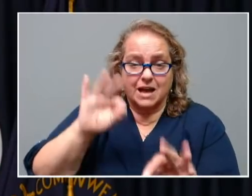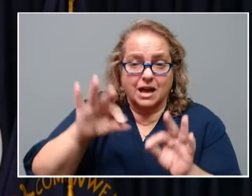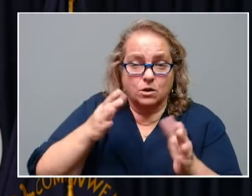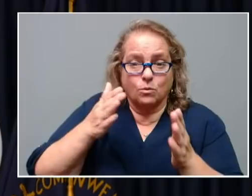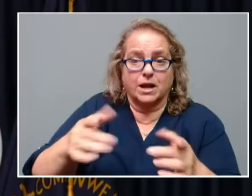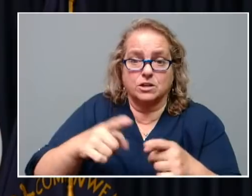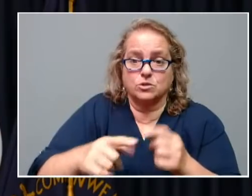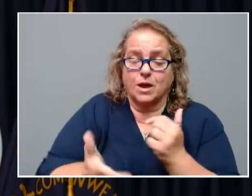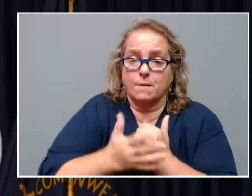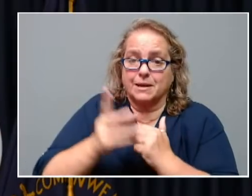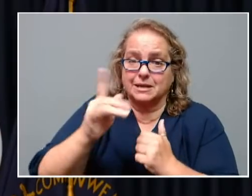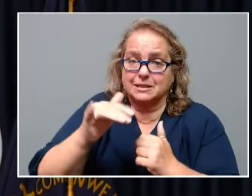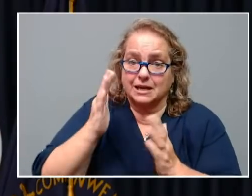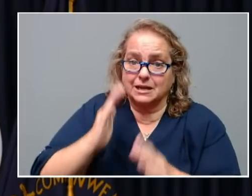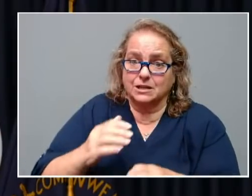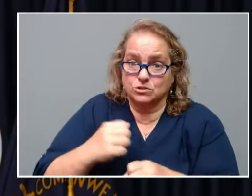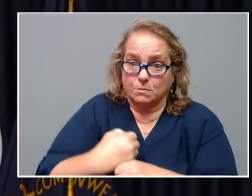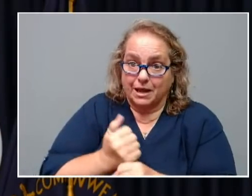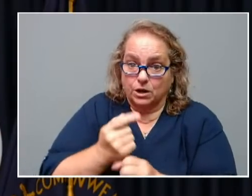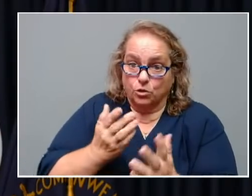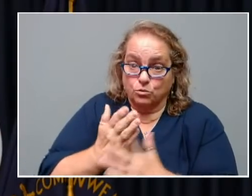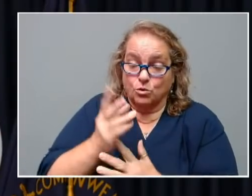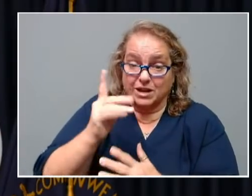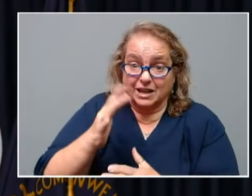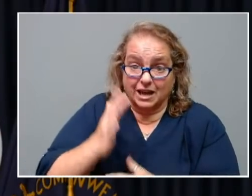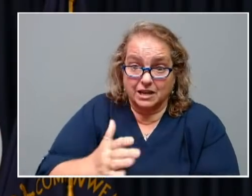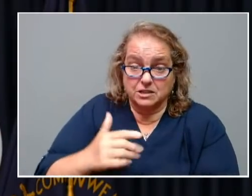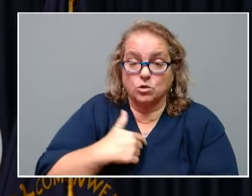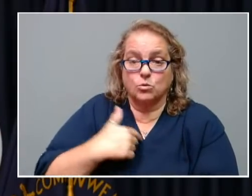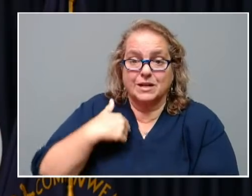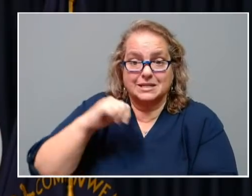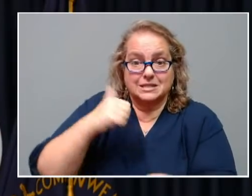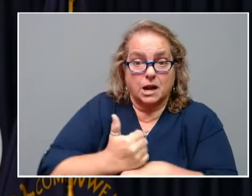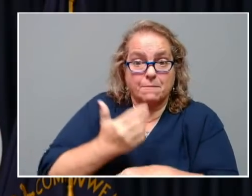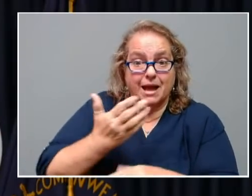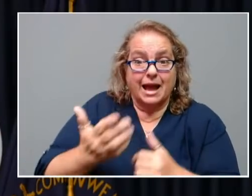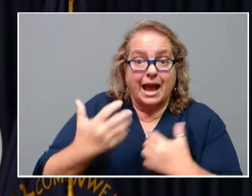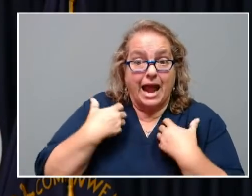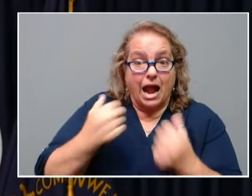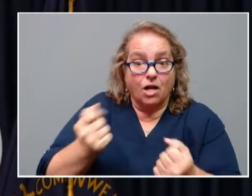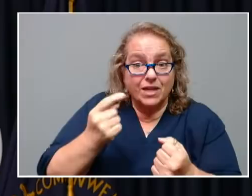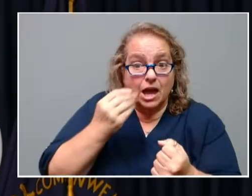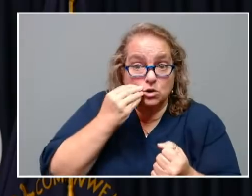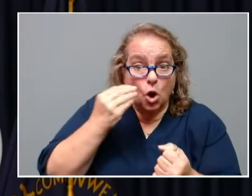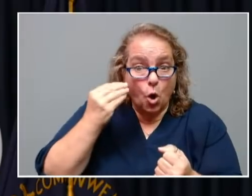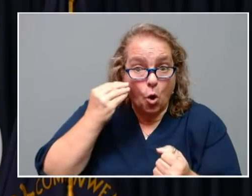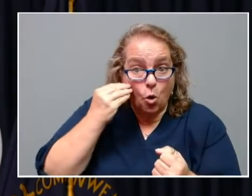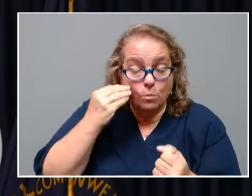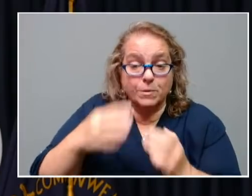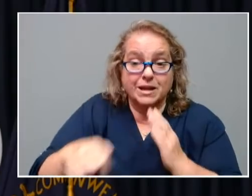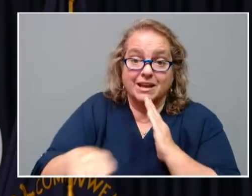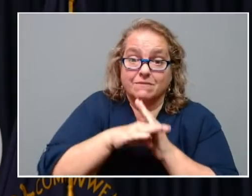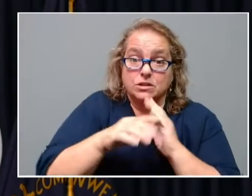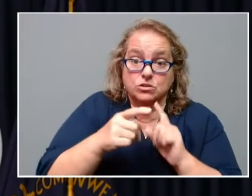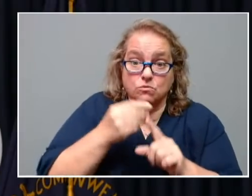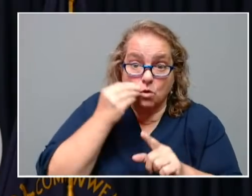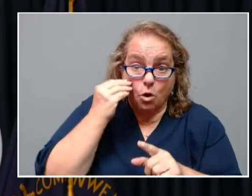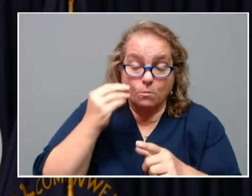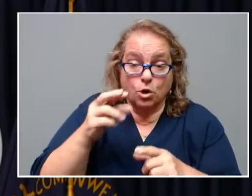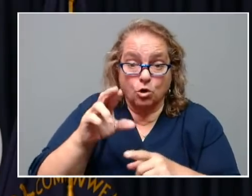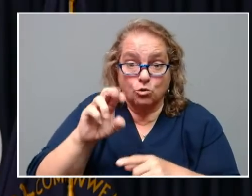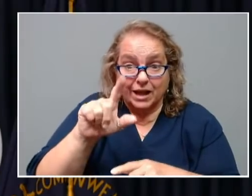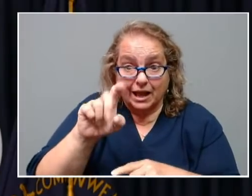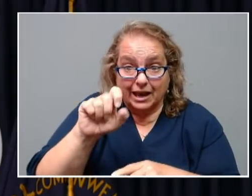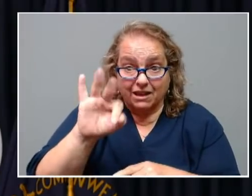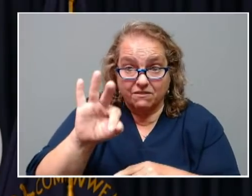help Kentuckians impacted by COVID, we set up the Healthy at Home Eviction Relief Fund, which has provided emergency rental assistance to thousands of